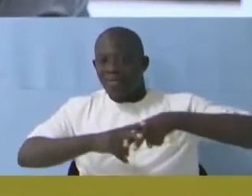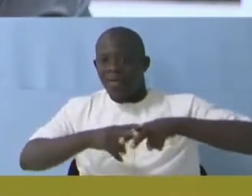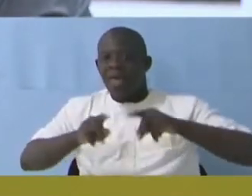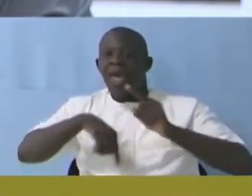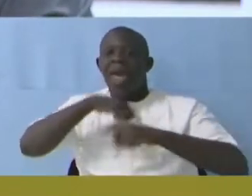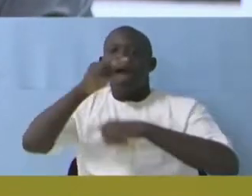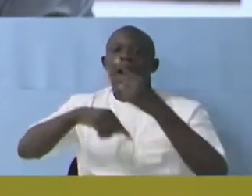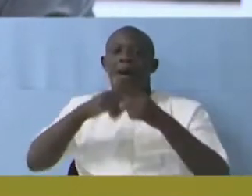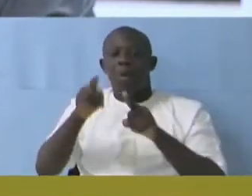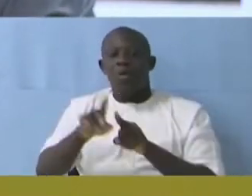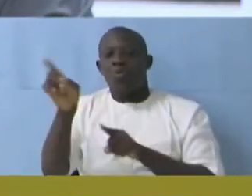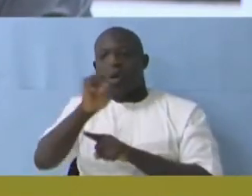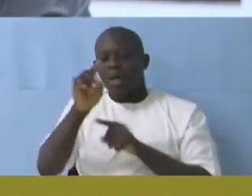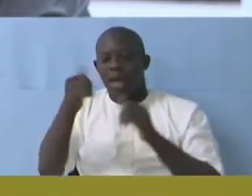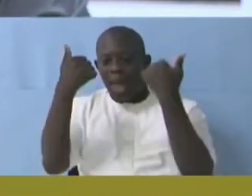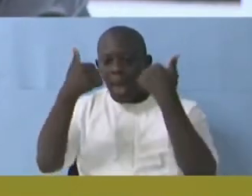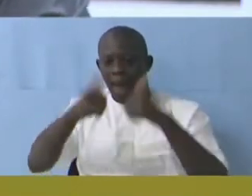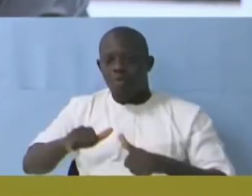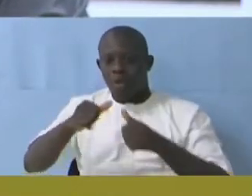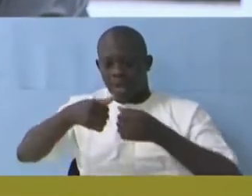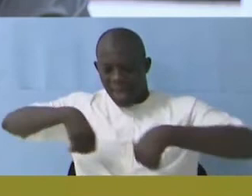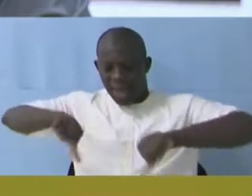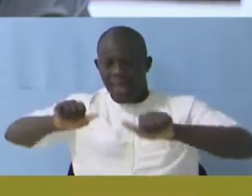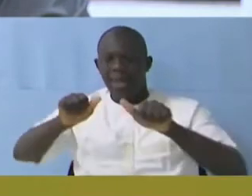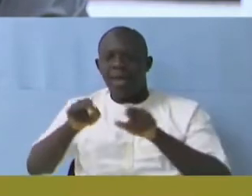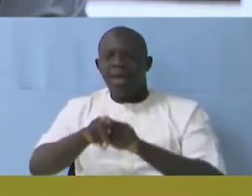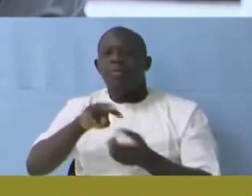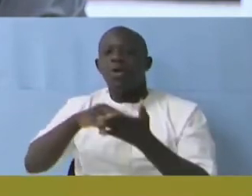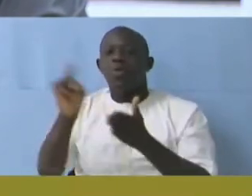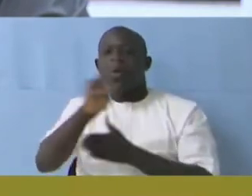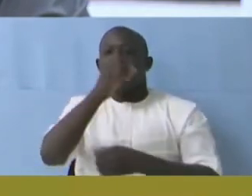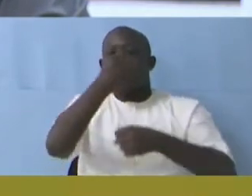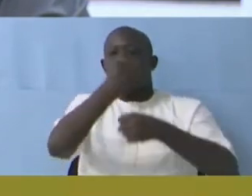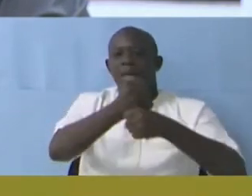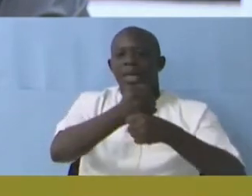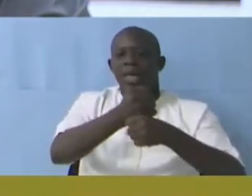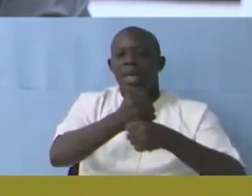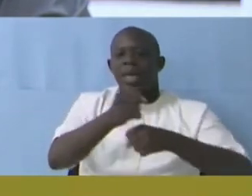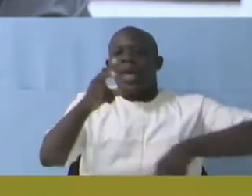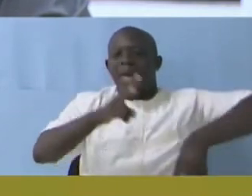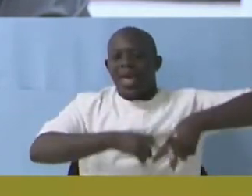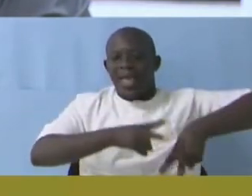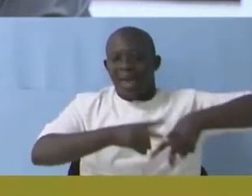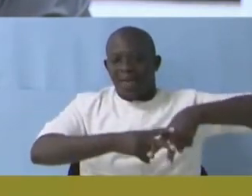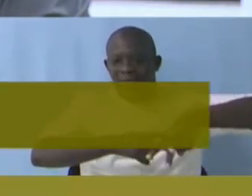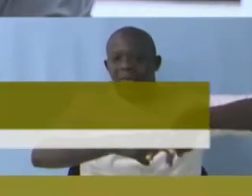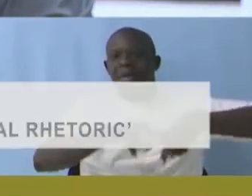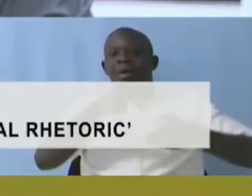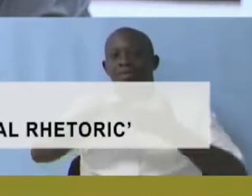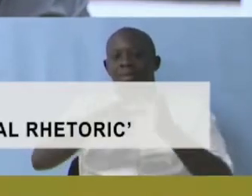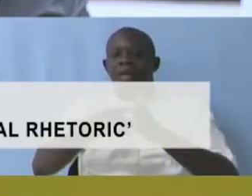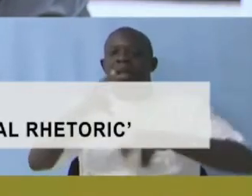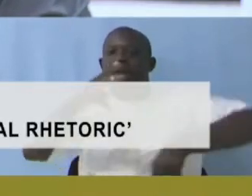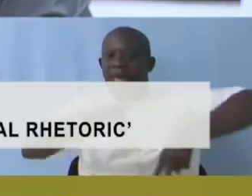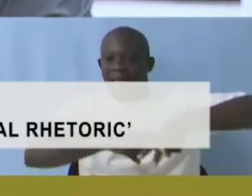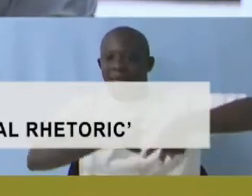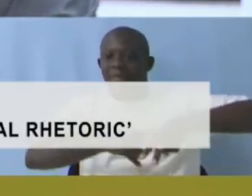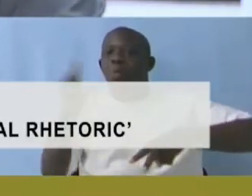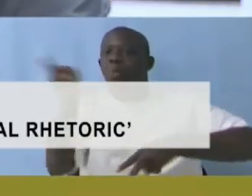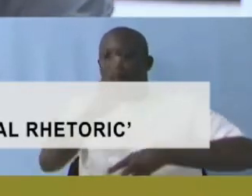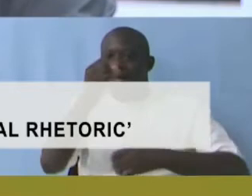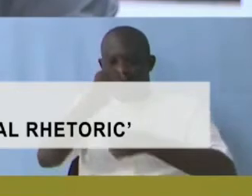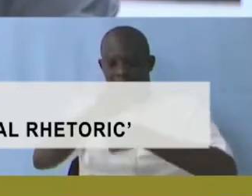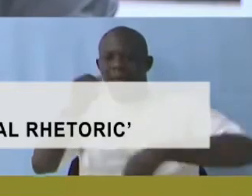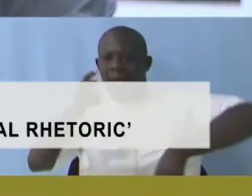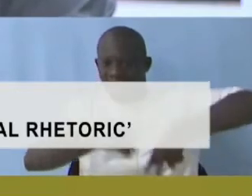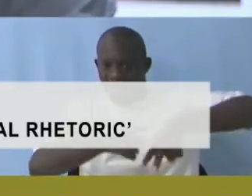was once quoted as saying that he wanted to be a doctor but ended up being a soldier. The scientists added